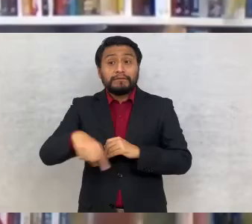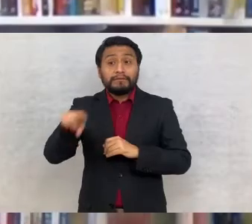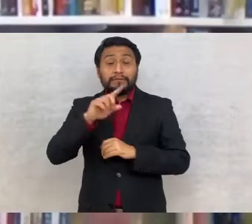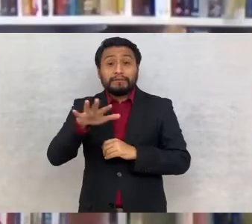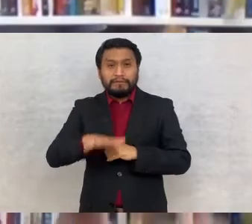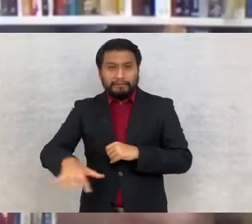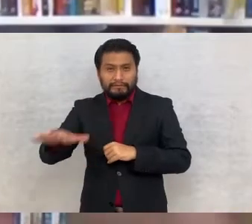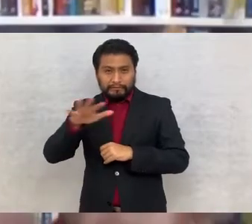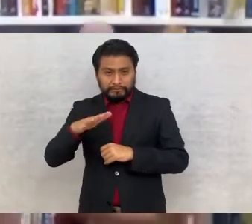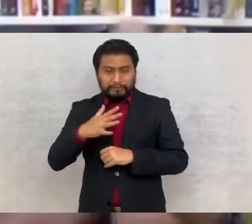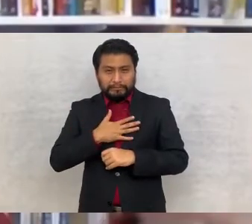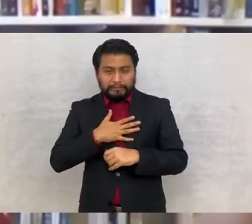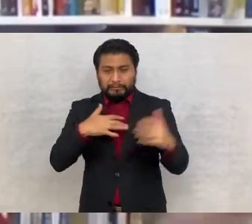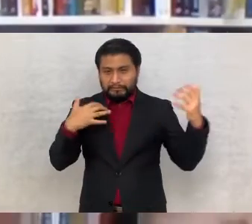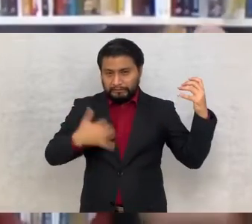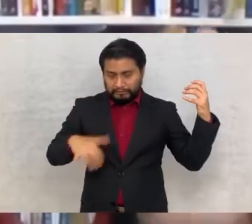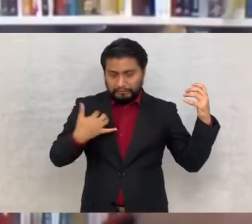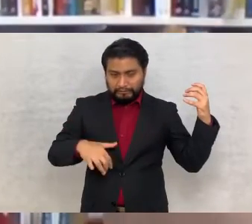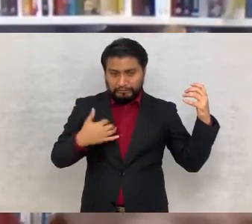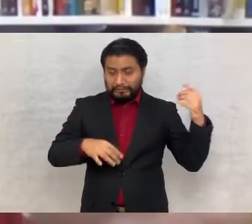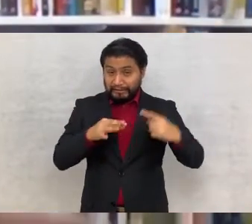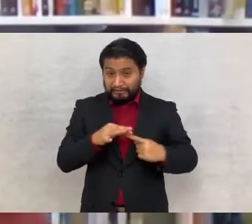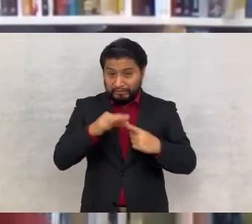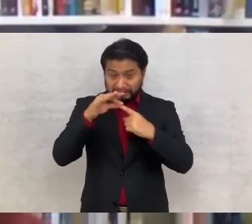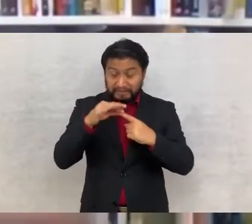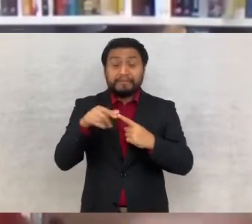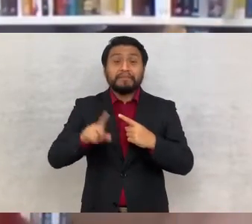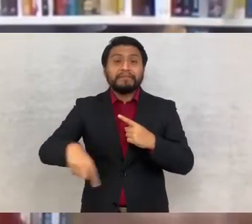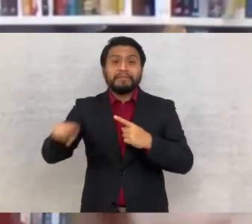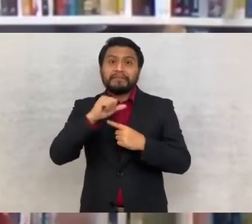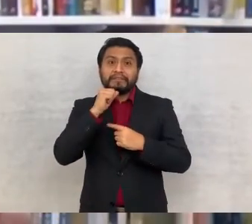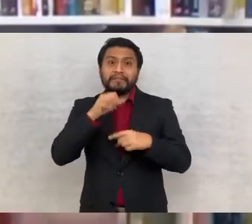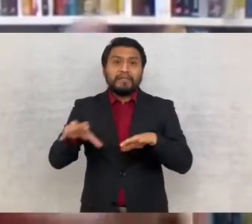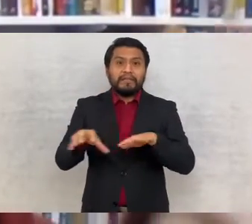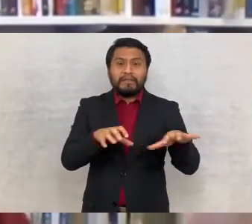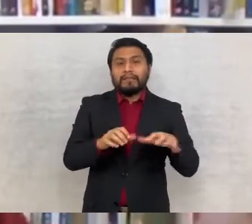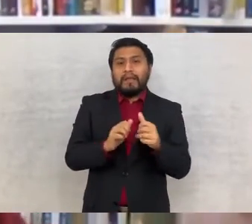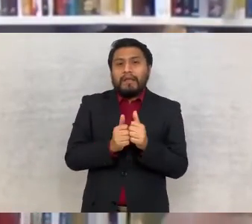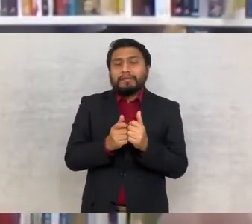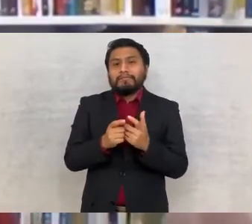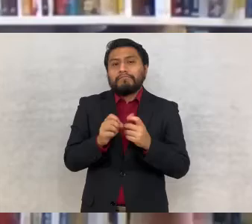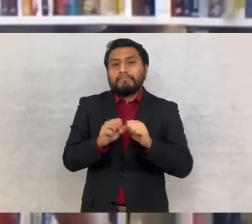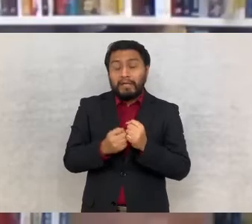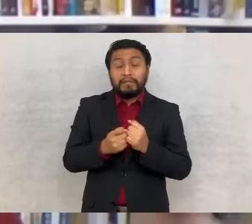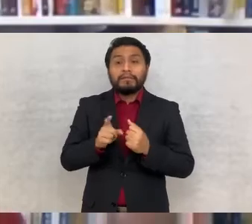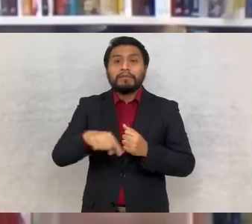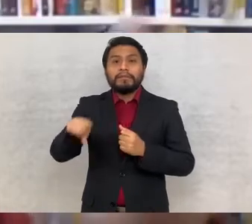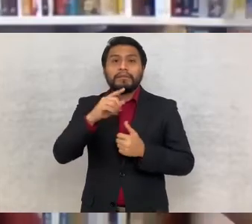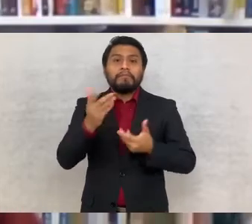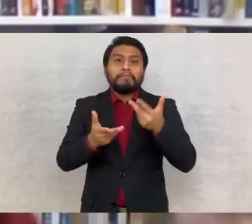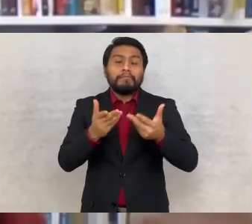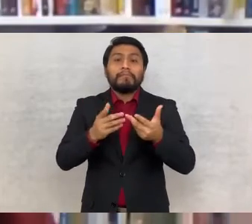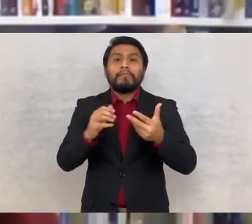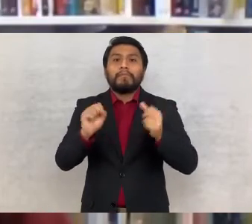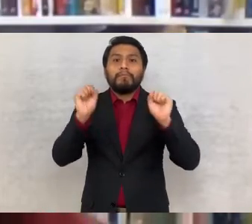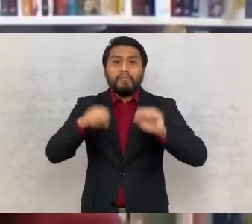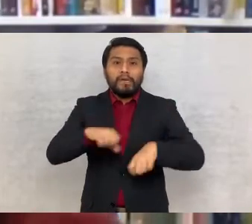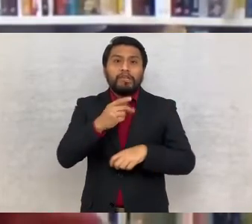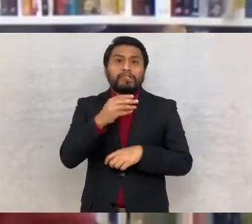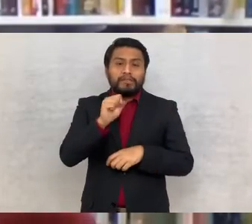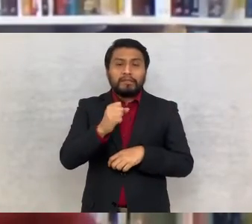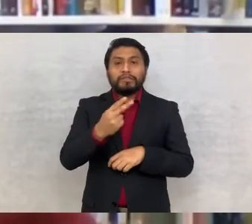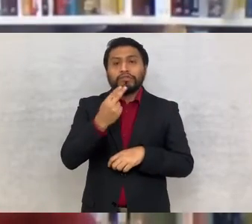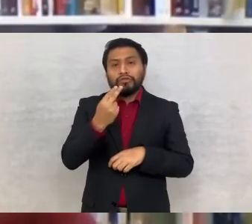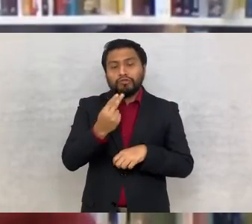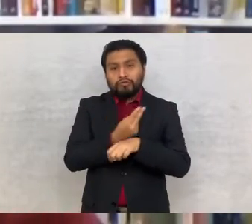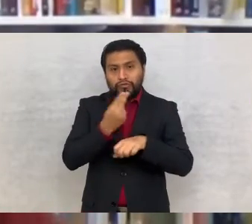Liberalism, with the particularities of our region, and in Argentina especially, did not act as a brake, but rather provided the possibility for the